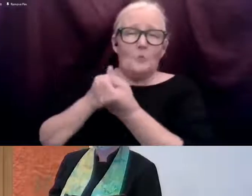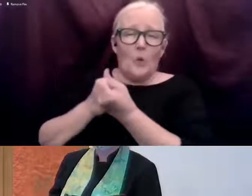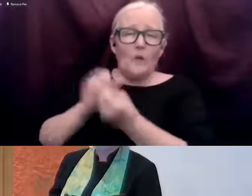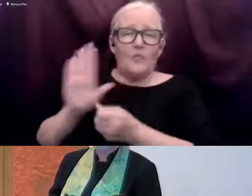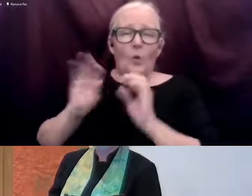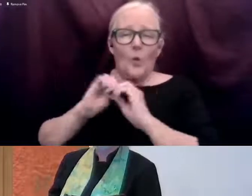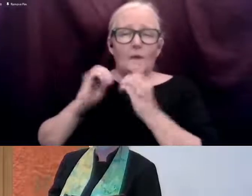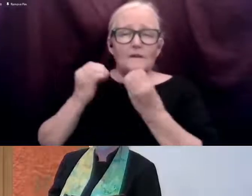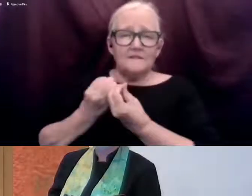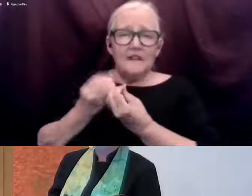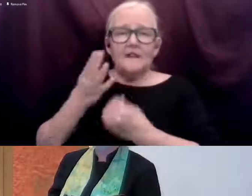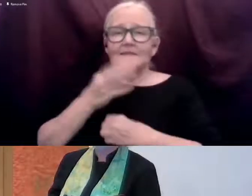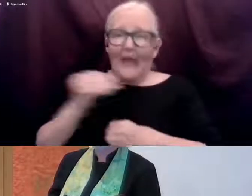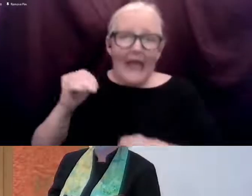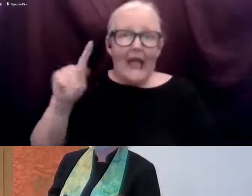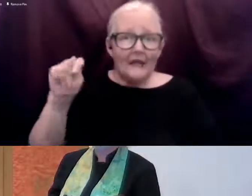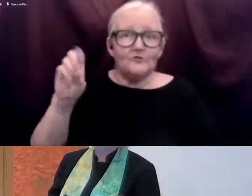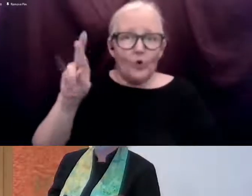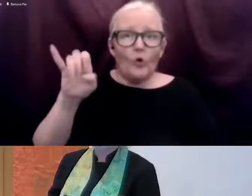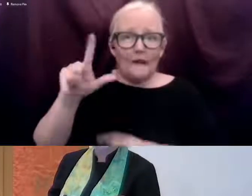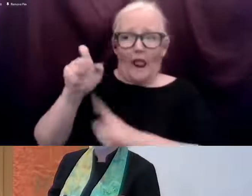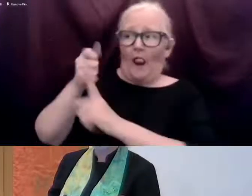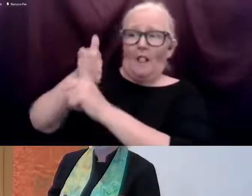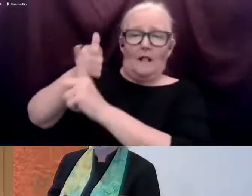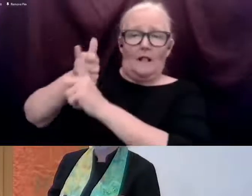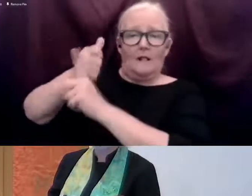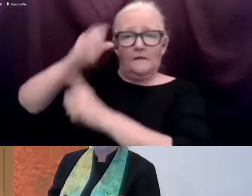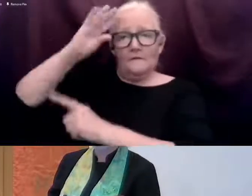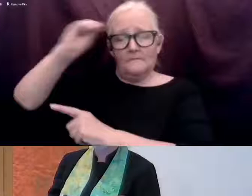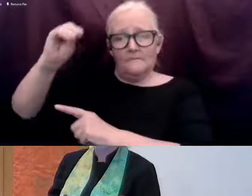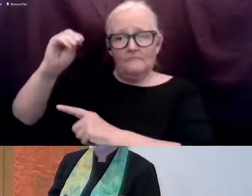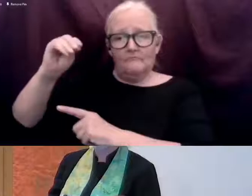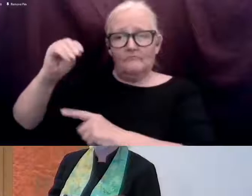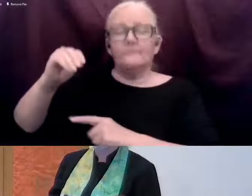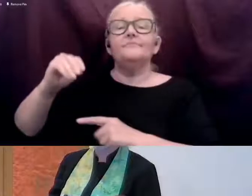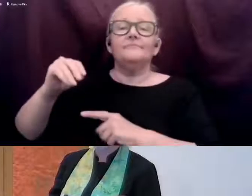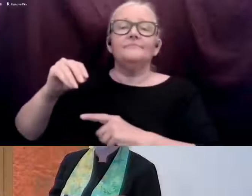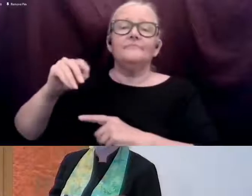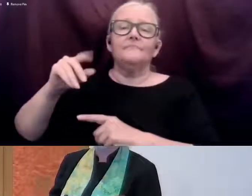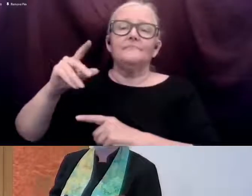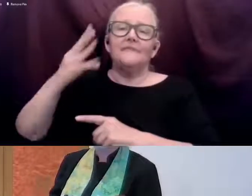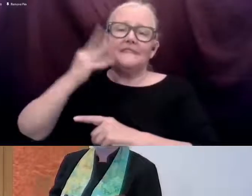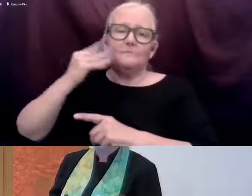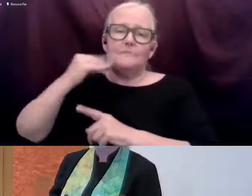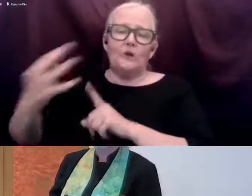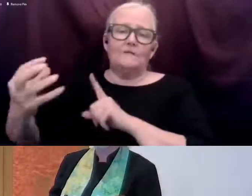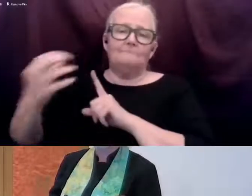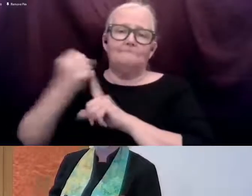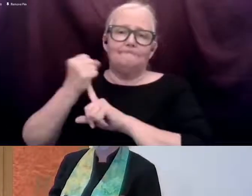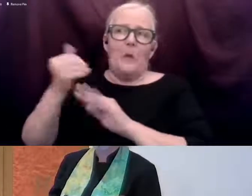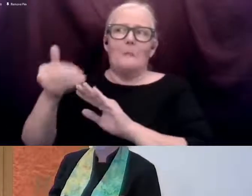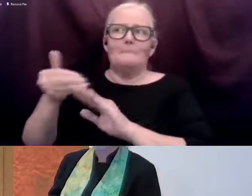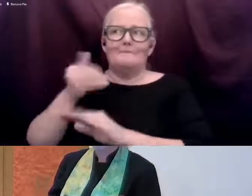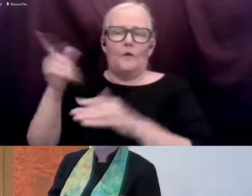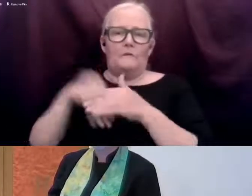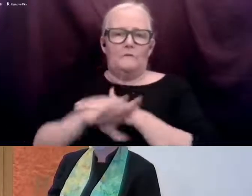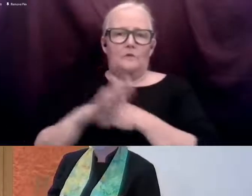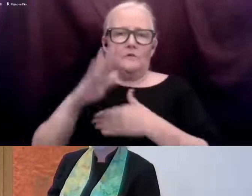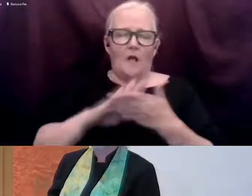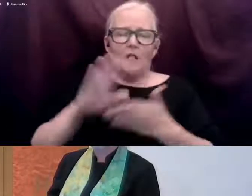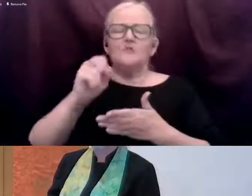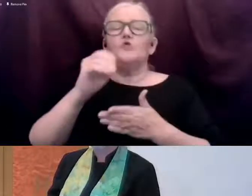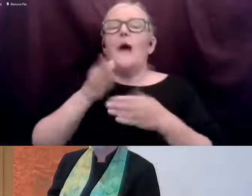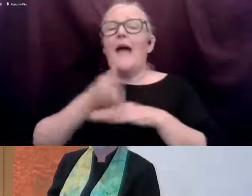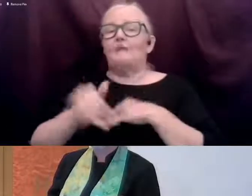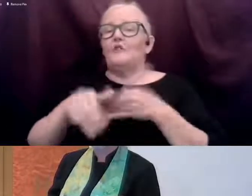who sustained an assault just before he went to college. So I will have a card in the back after services for anyone who wants to